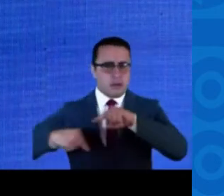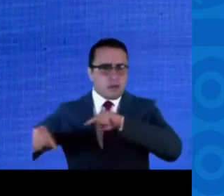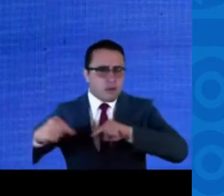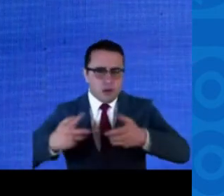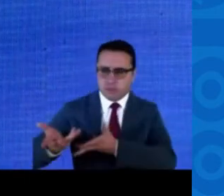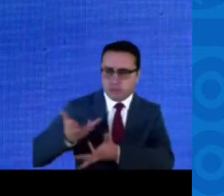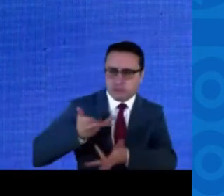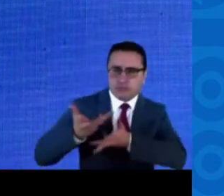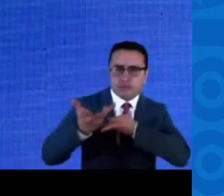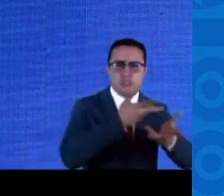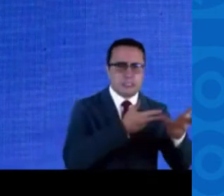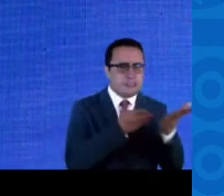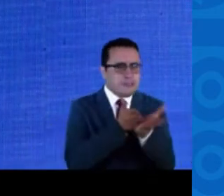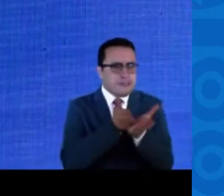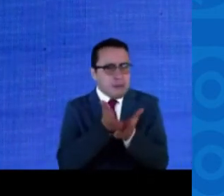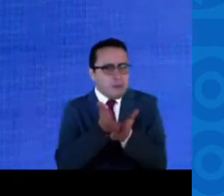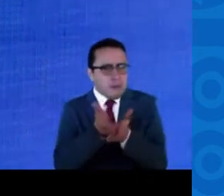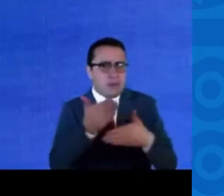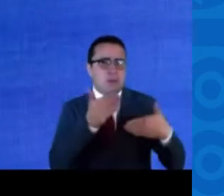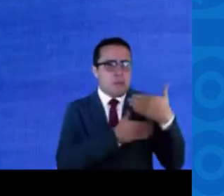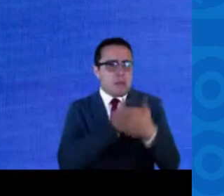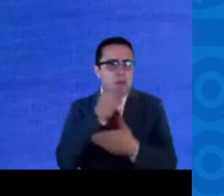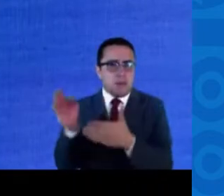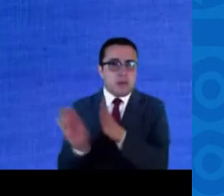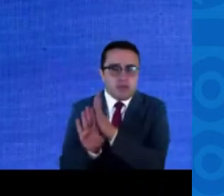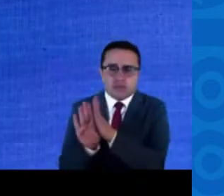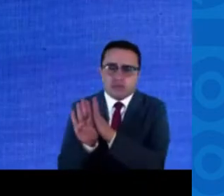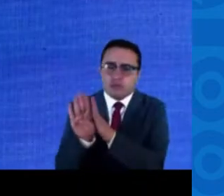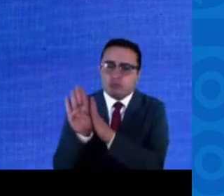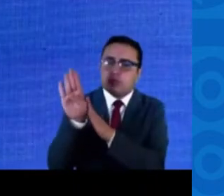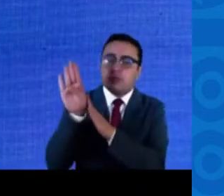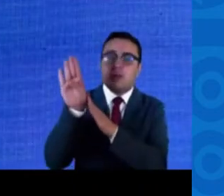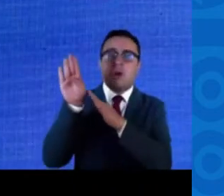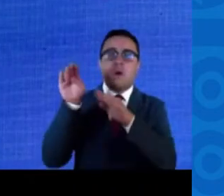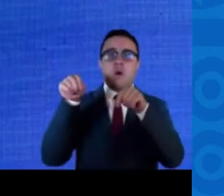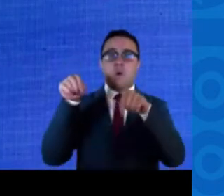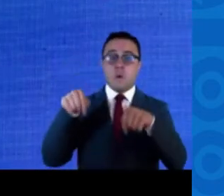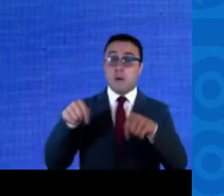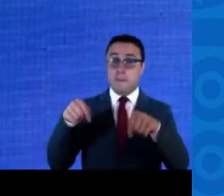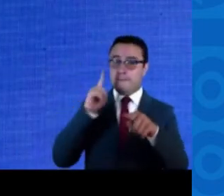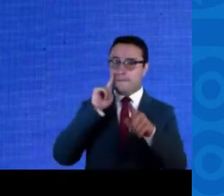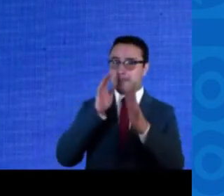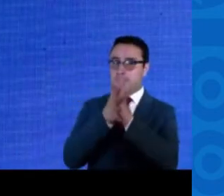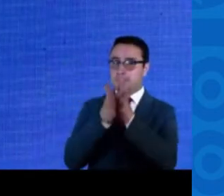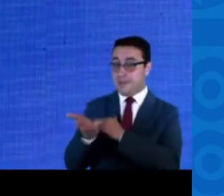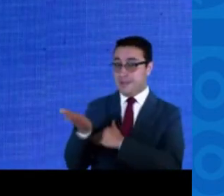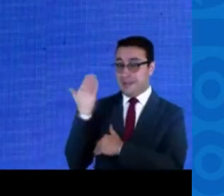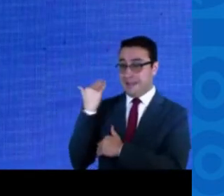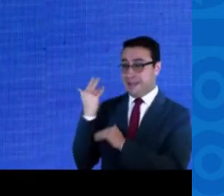effort, which is permanent and progressive, we have been able